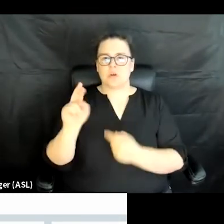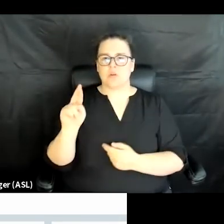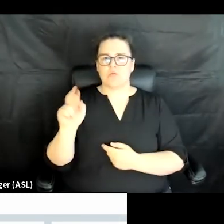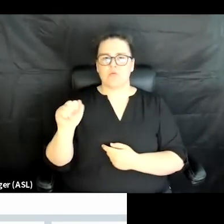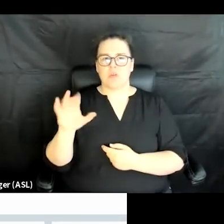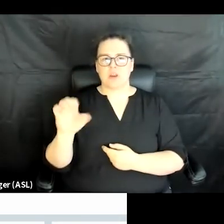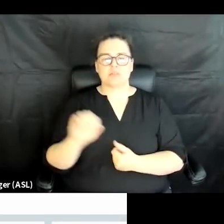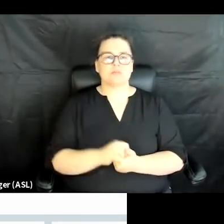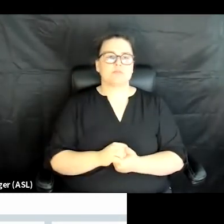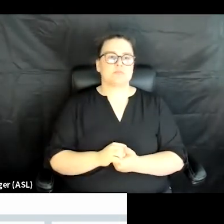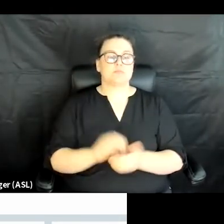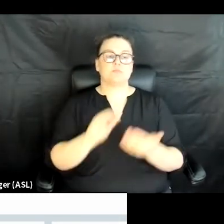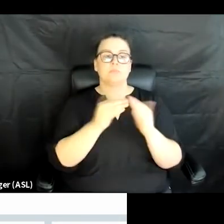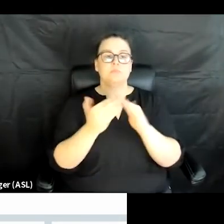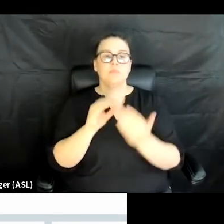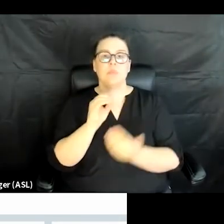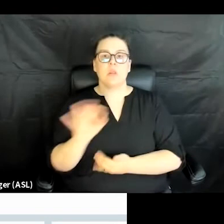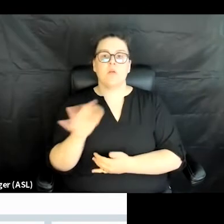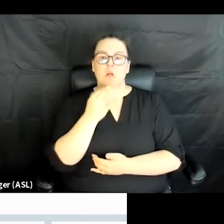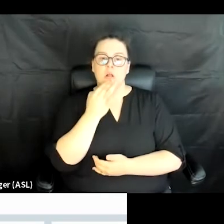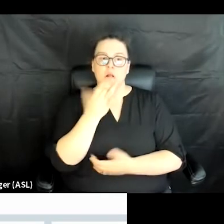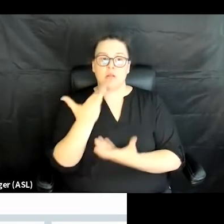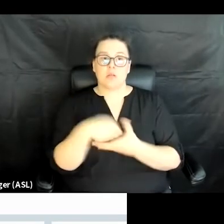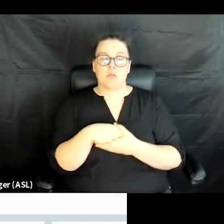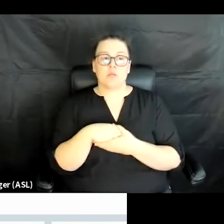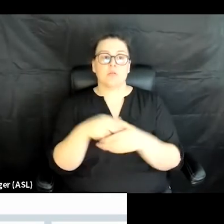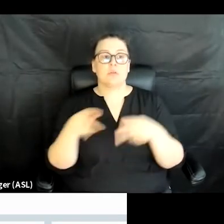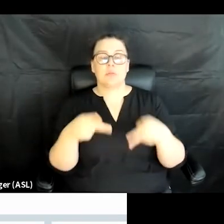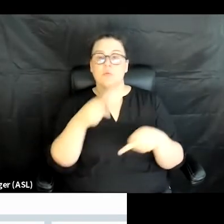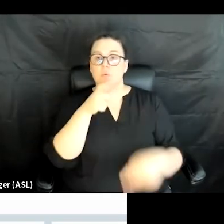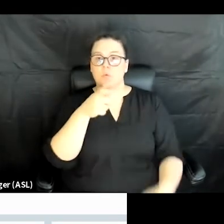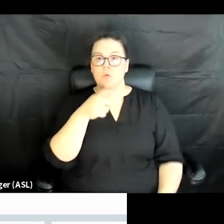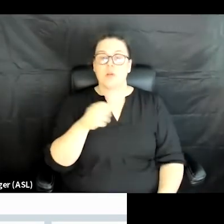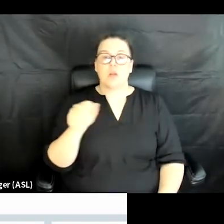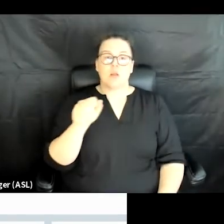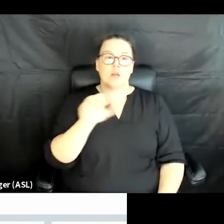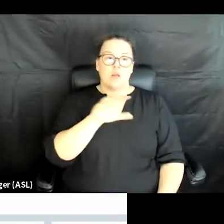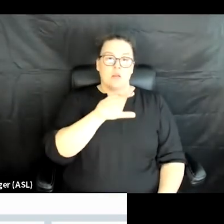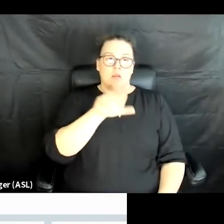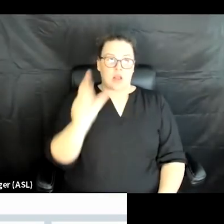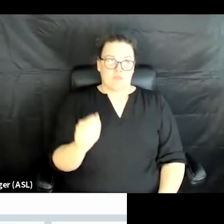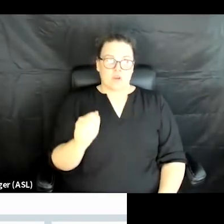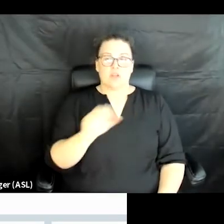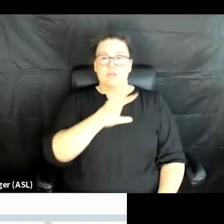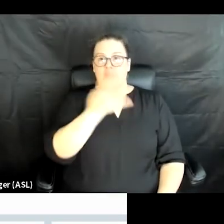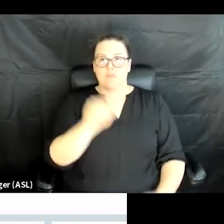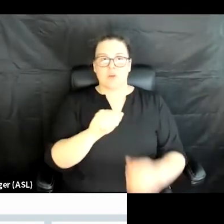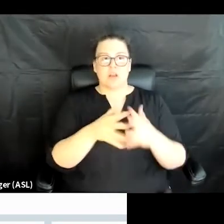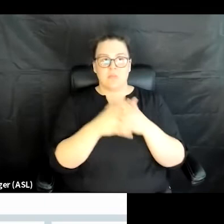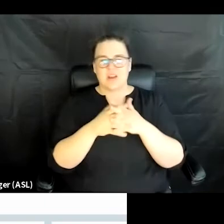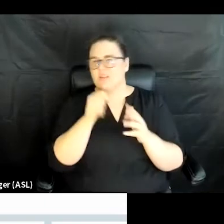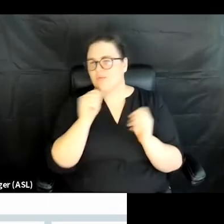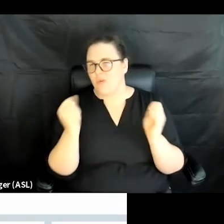And communities of color basically includes people that are African American. These are just some of them. This is not all of